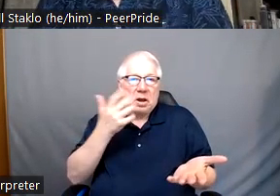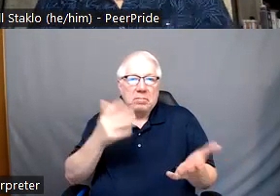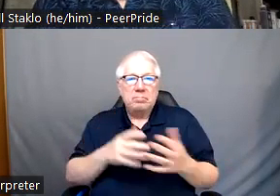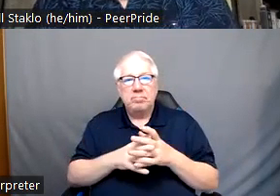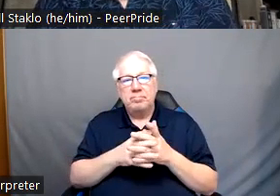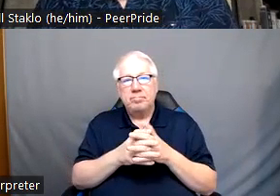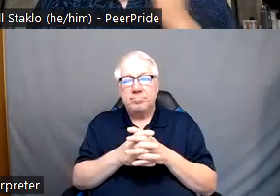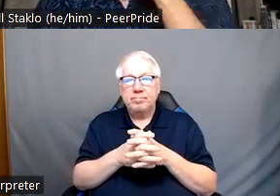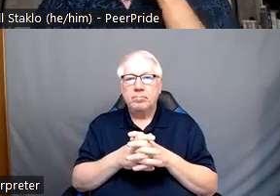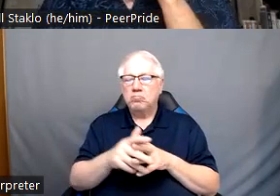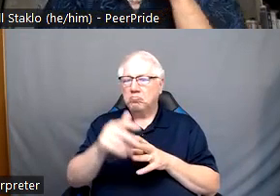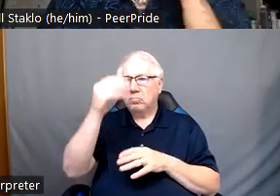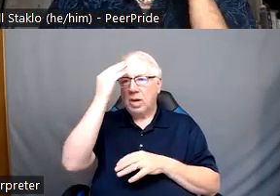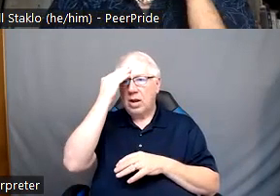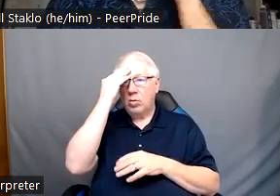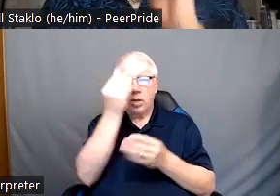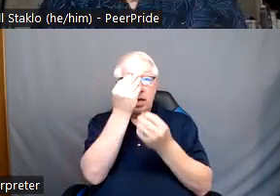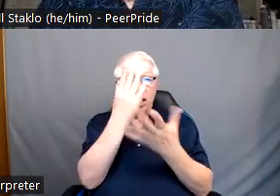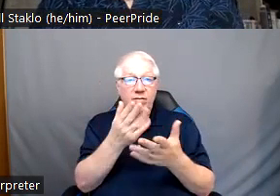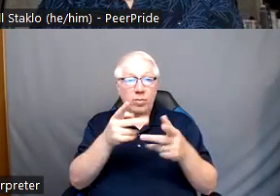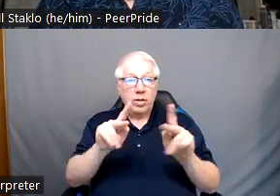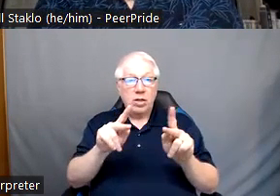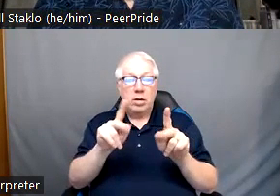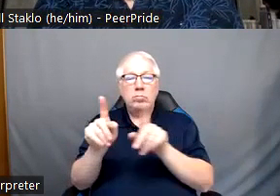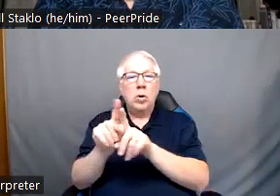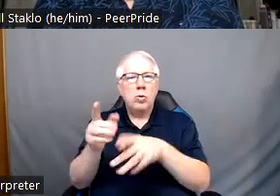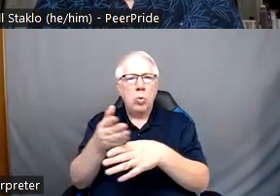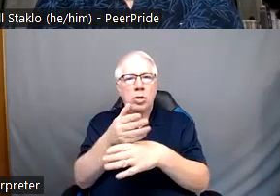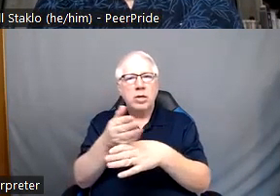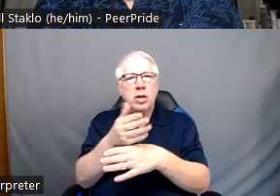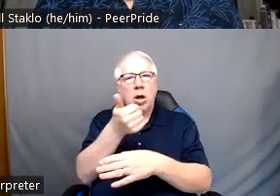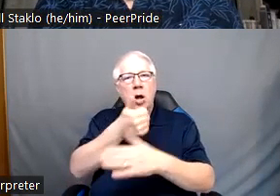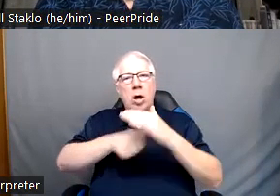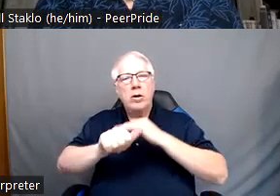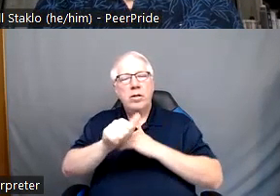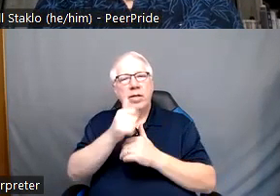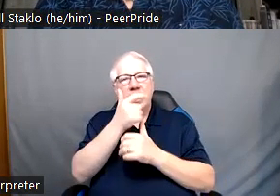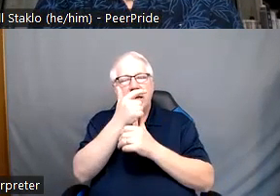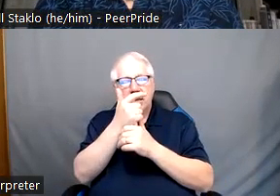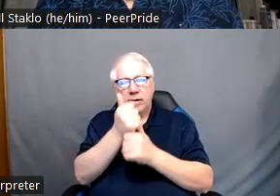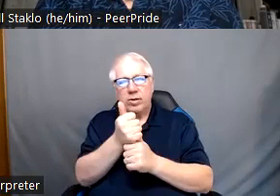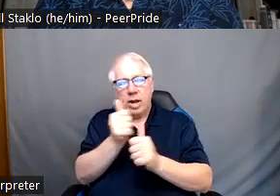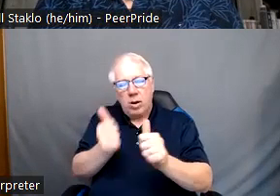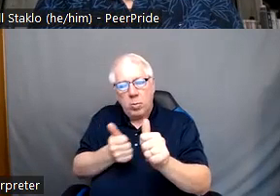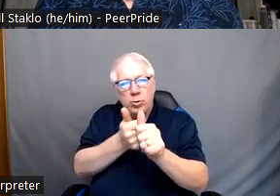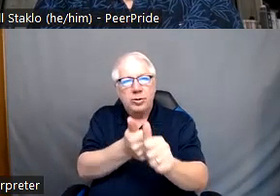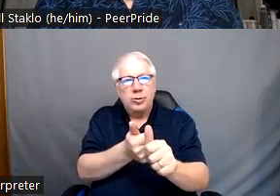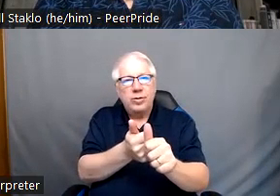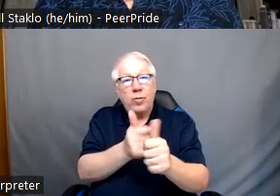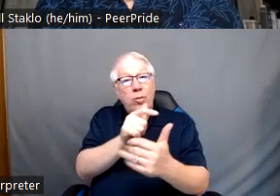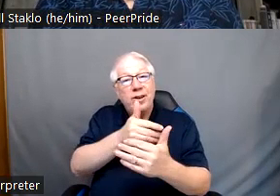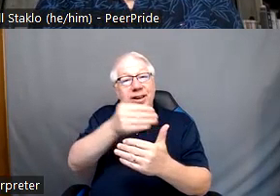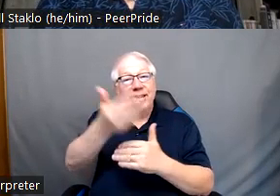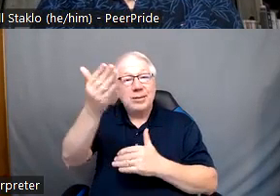you so much. And I know that informed consent is also shared under the interests and pursuits of our next